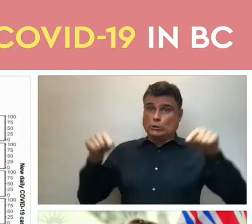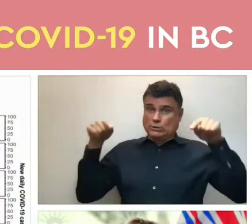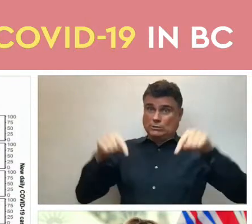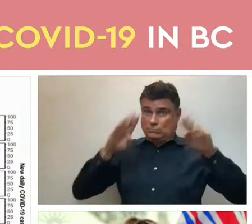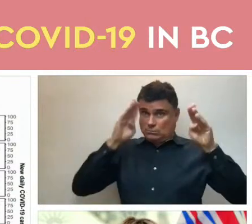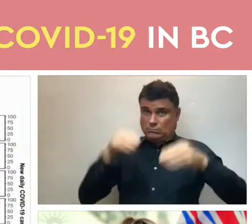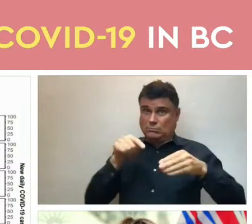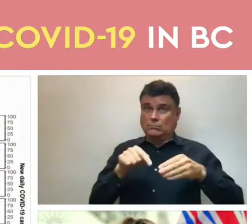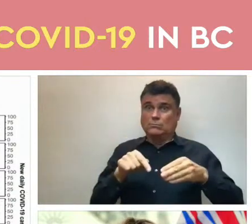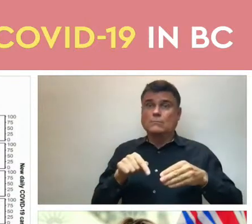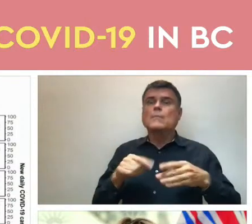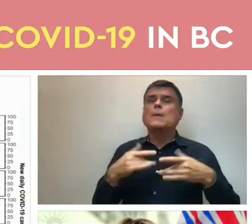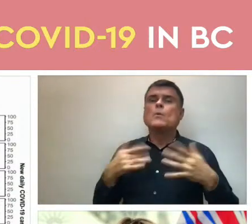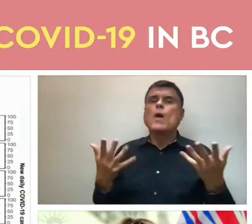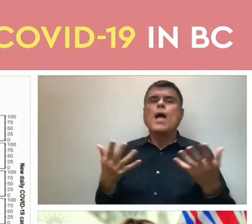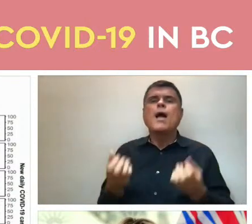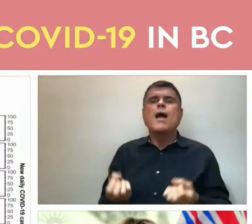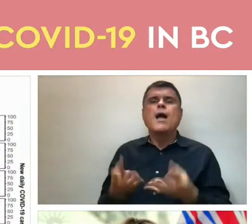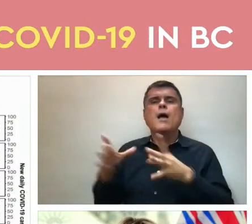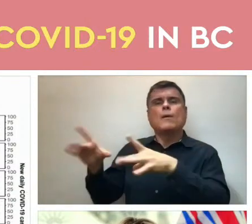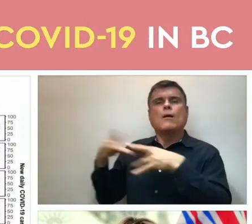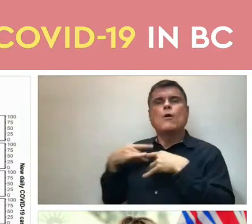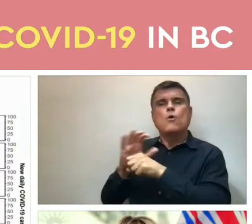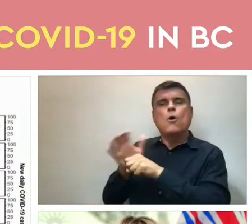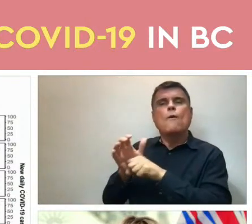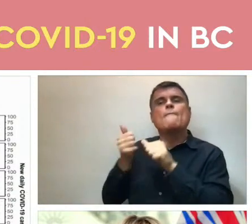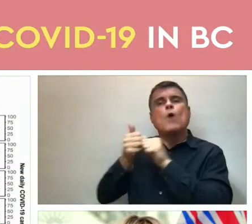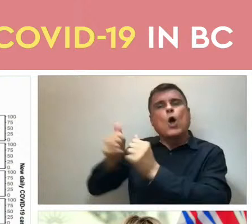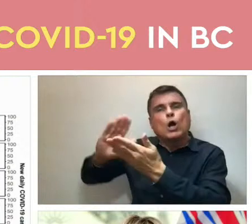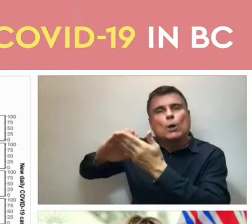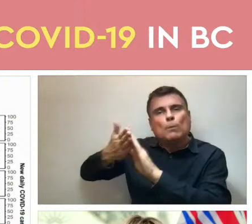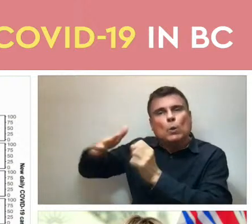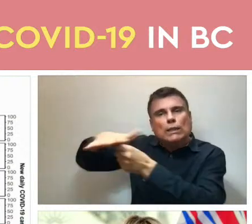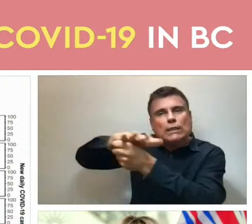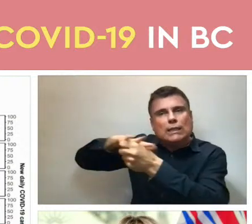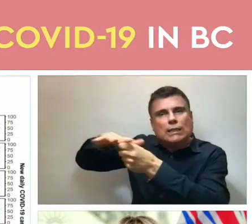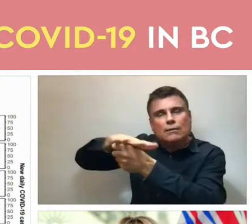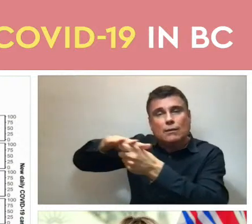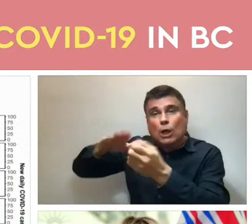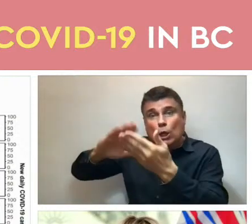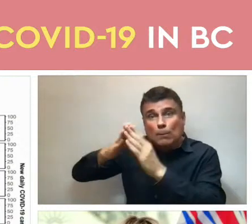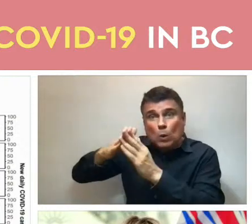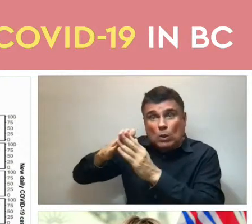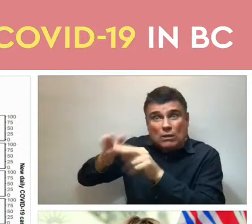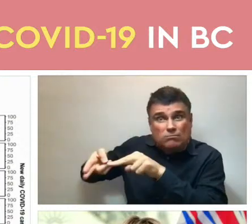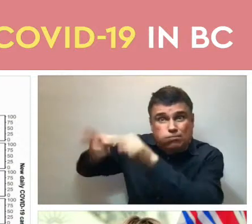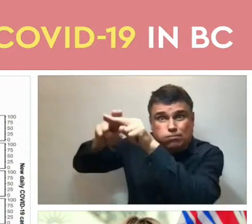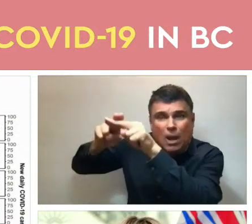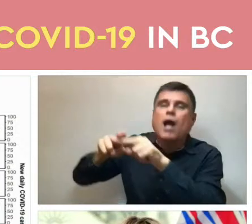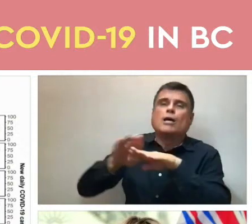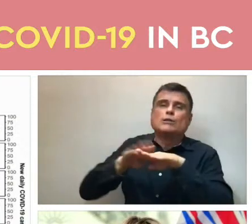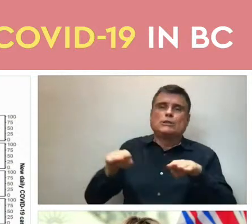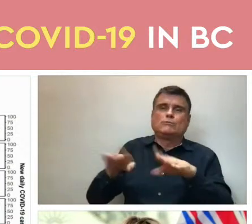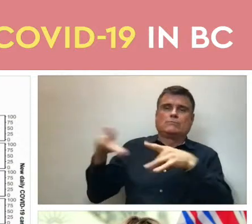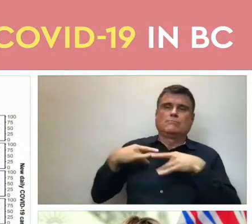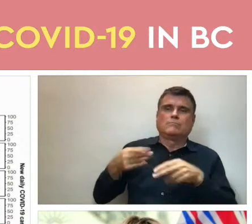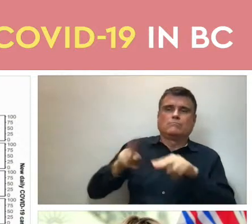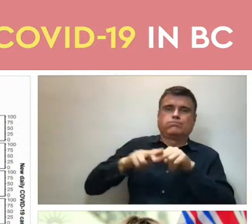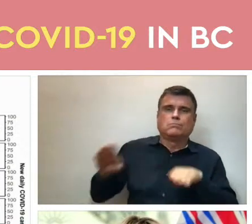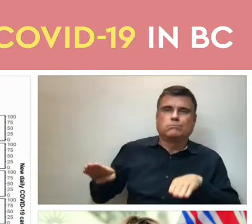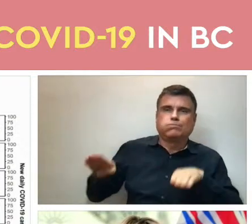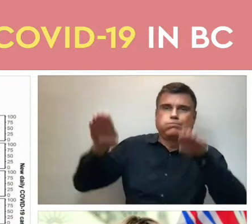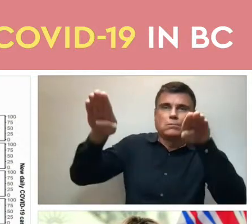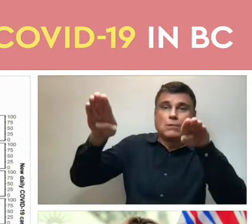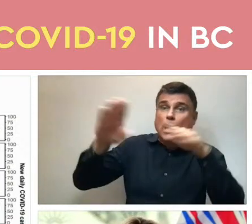started to see a decline, although that has leveled off a bit. And again, we're seeing transmission in those younger age groups that aren't yet protected